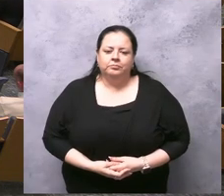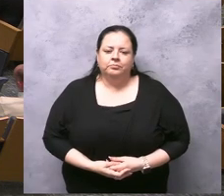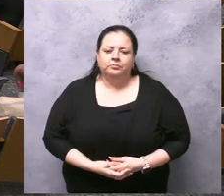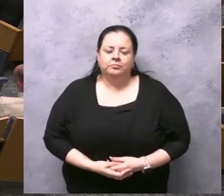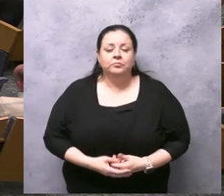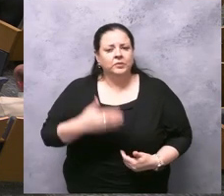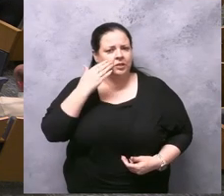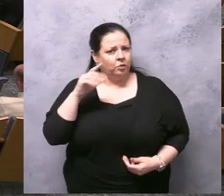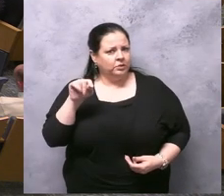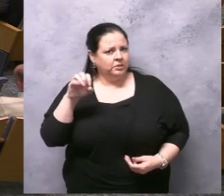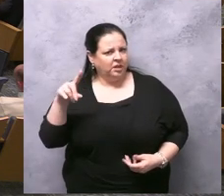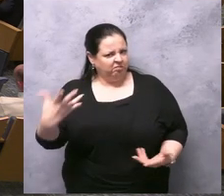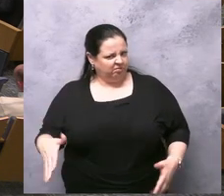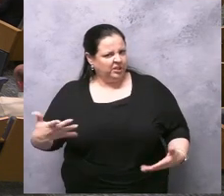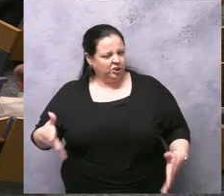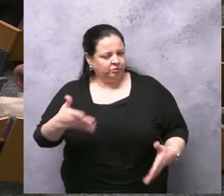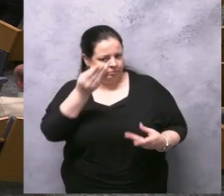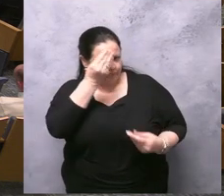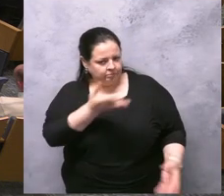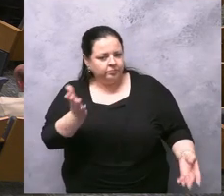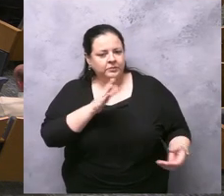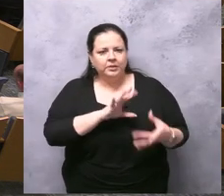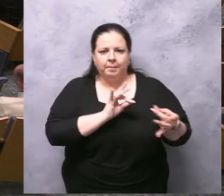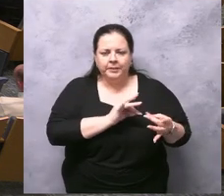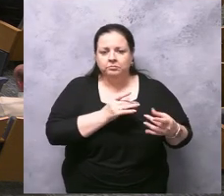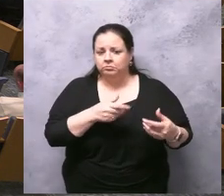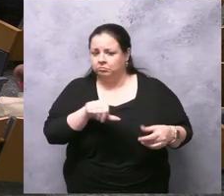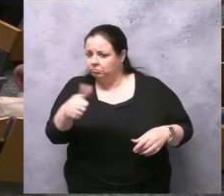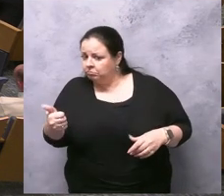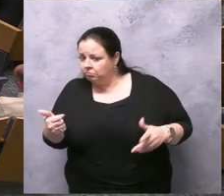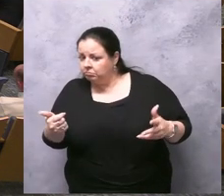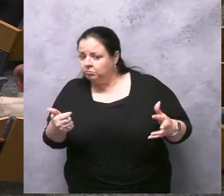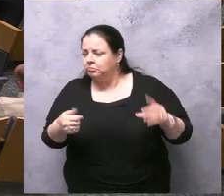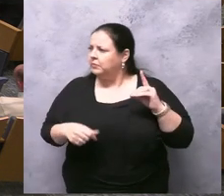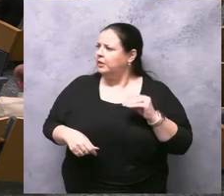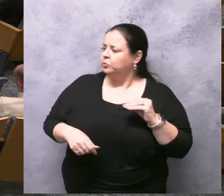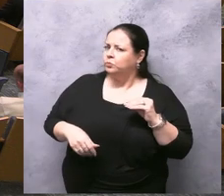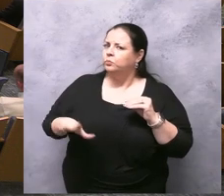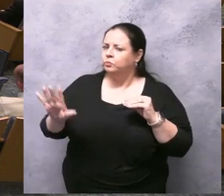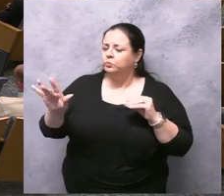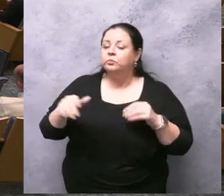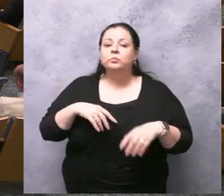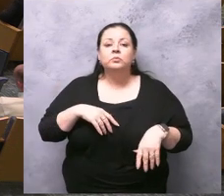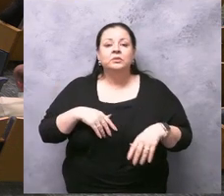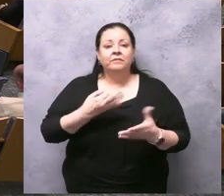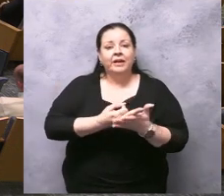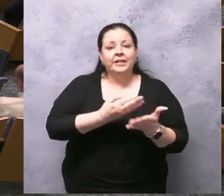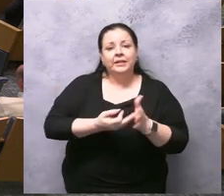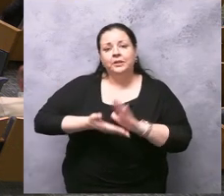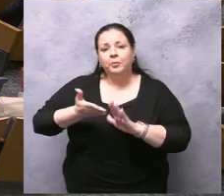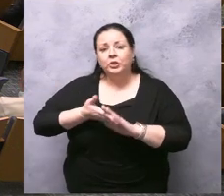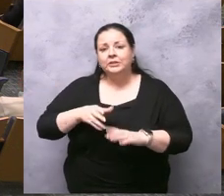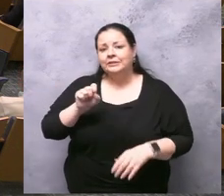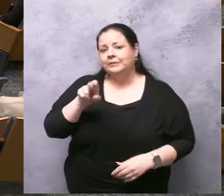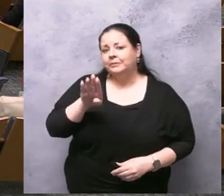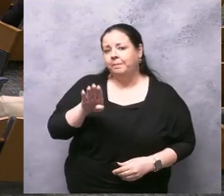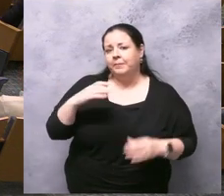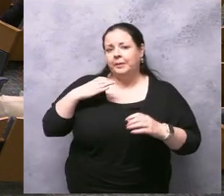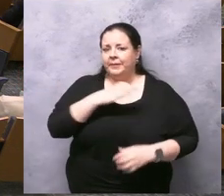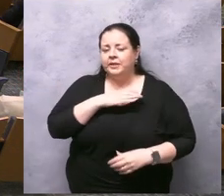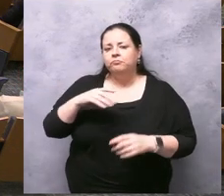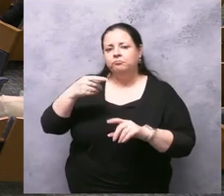I know Todd gave his update during his board comments. Anyone else? I do. Go ahead. So for the Finance and Operations Subcommittee, we met this past